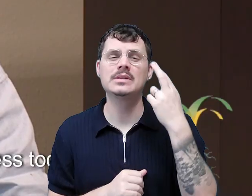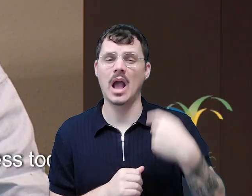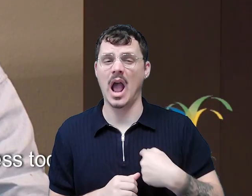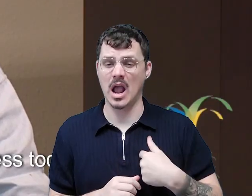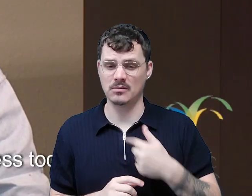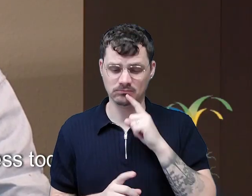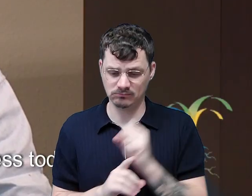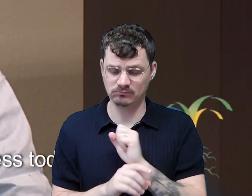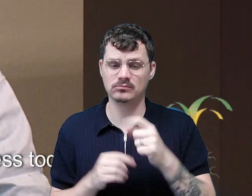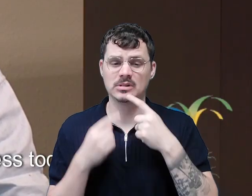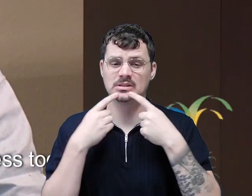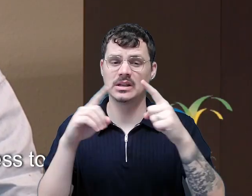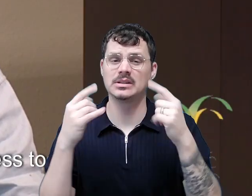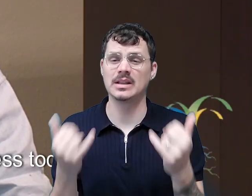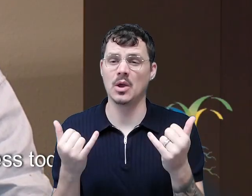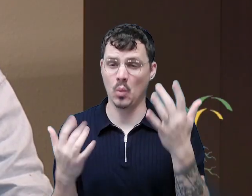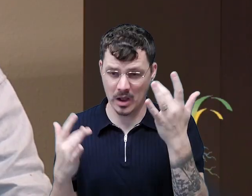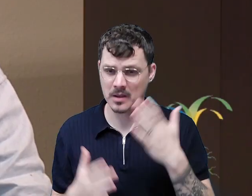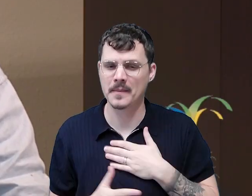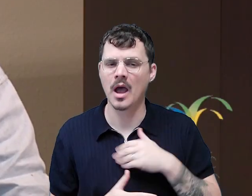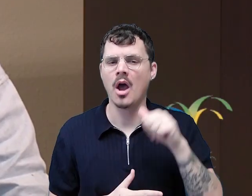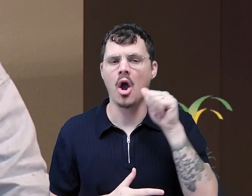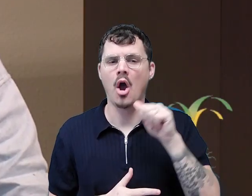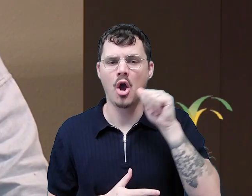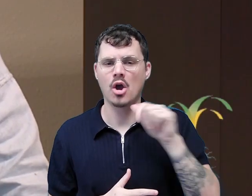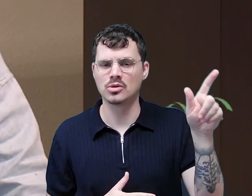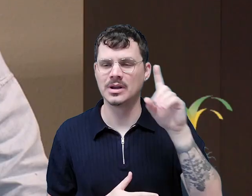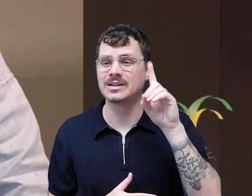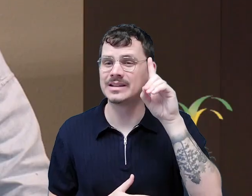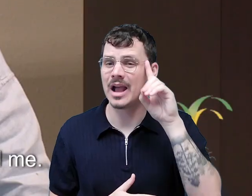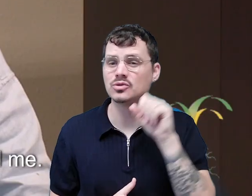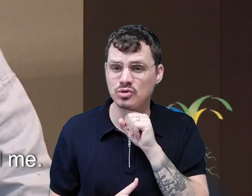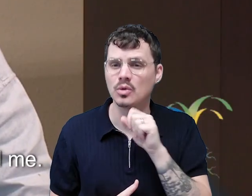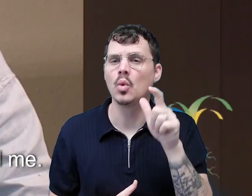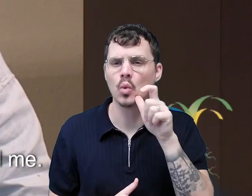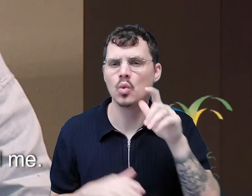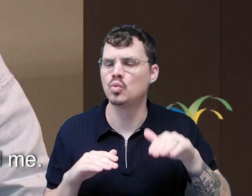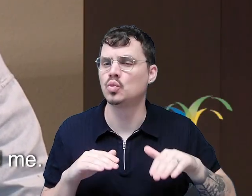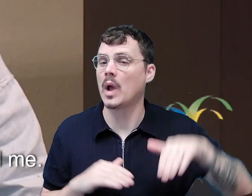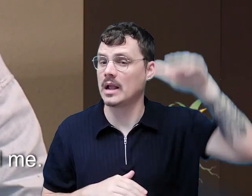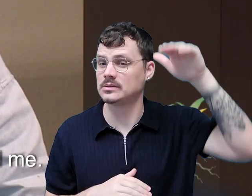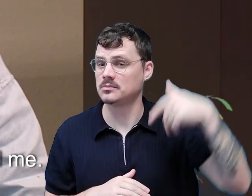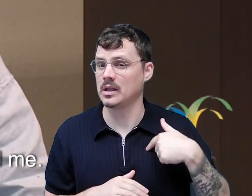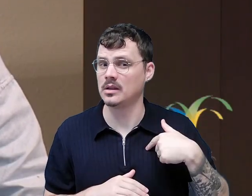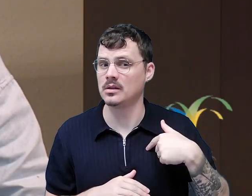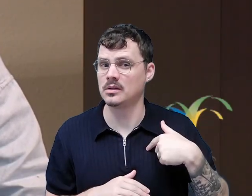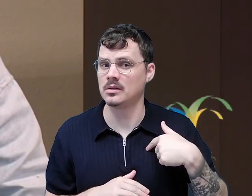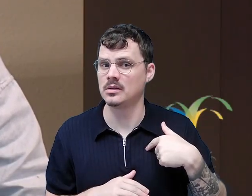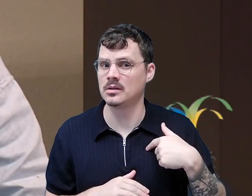of the reasons that I am a success today is because of my aunt with Down syndrome who raised